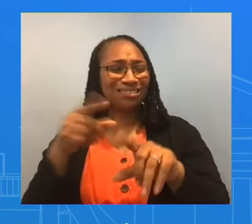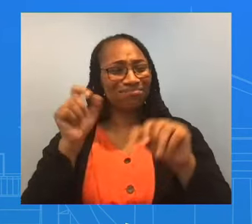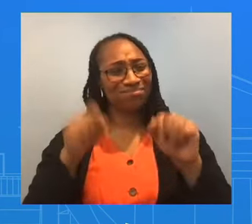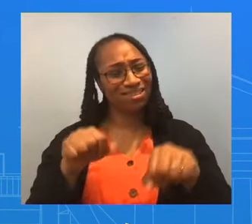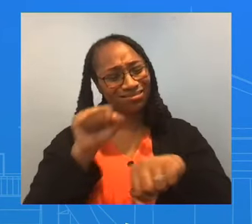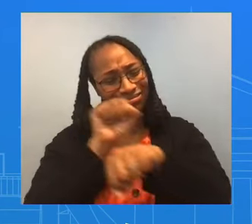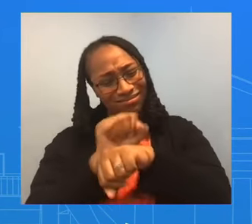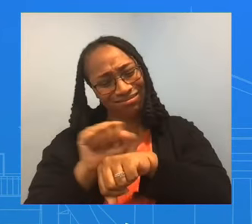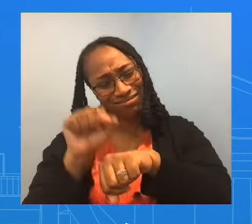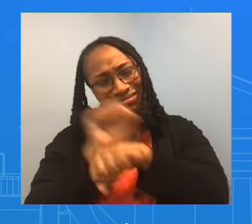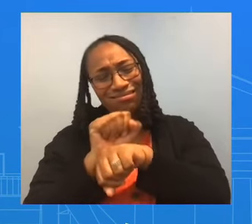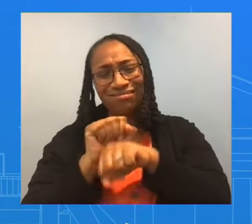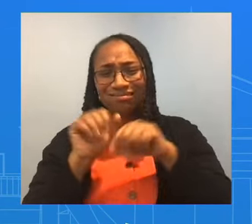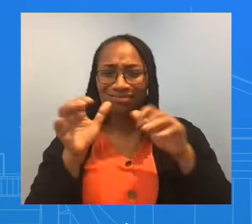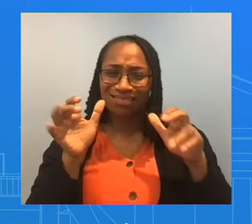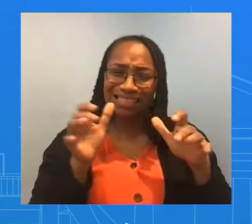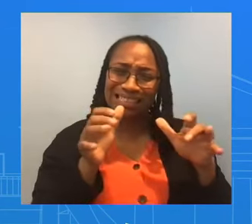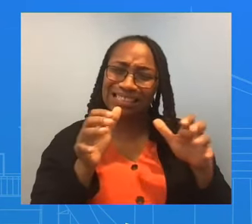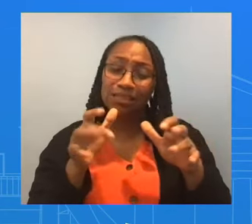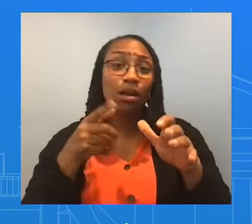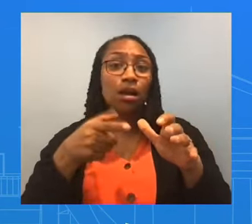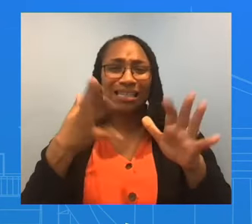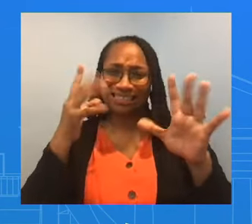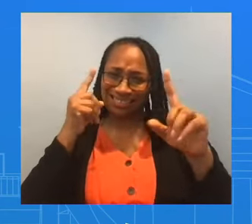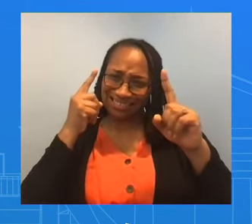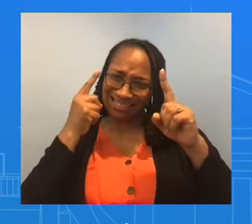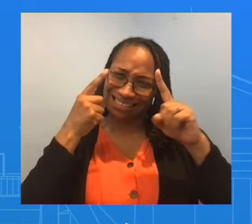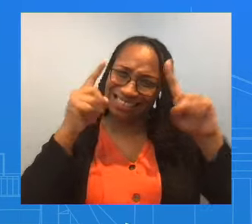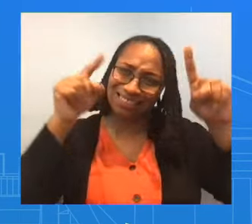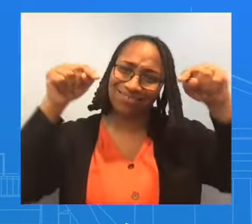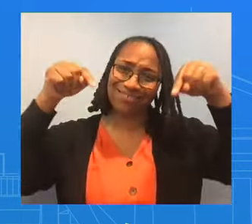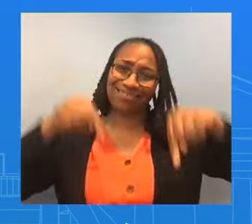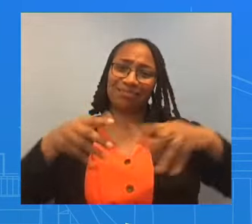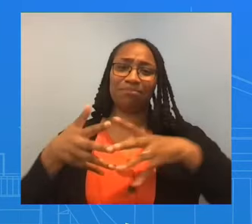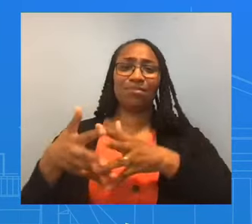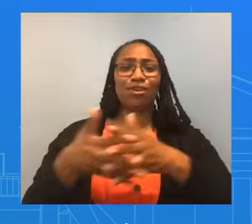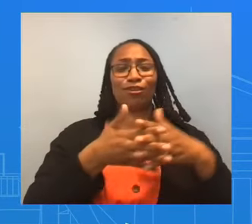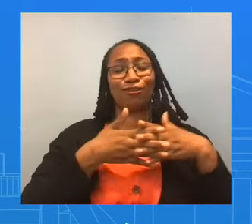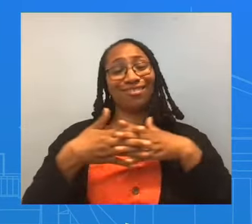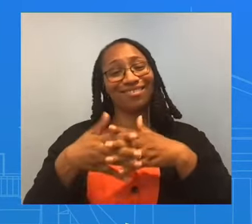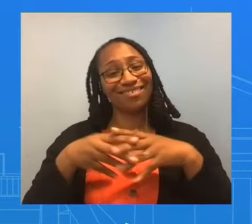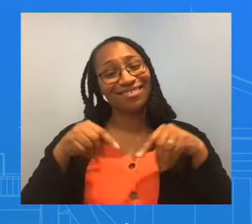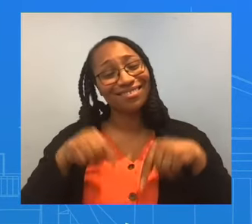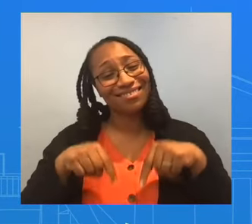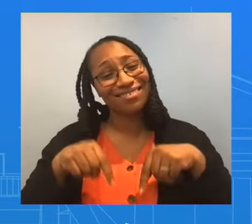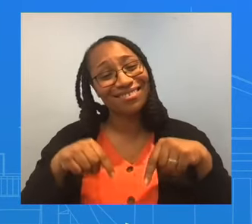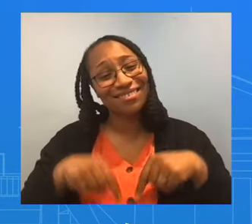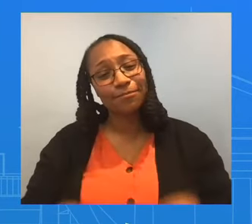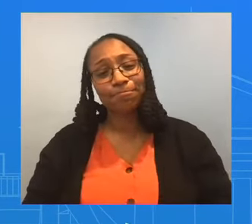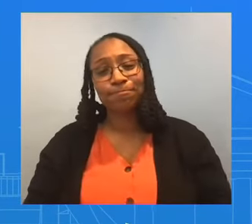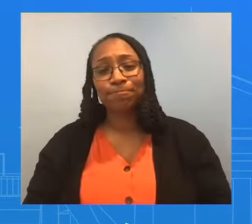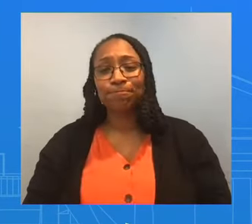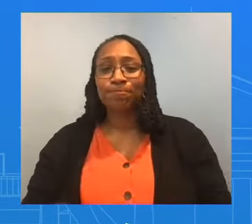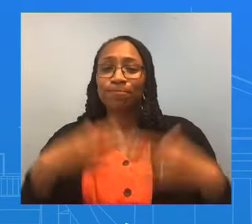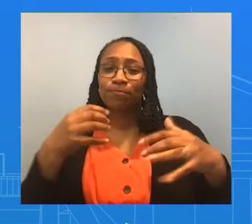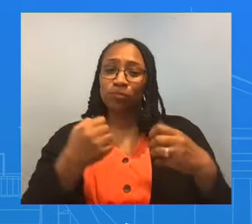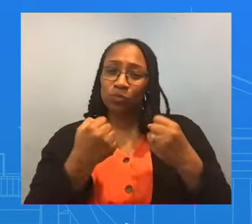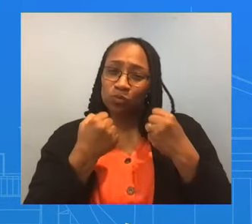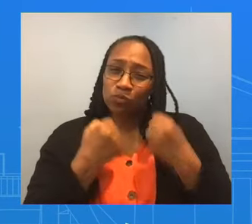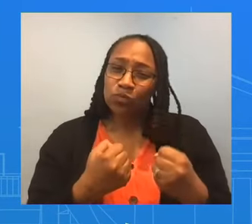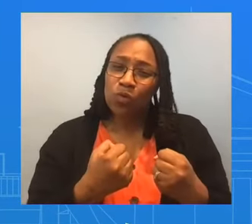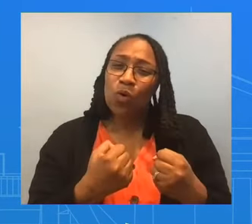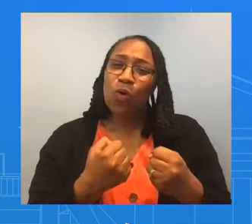the economy, continue to make sure that we're strengthening Medicare, Social Security. Those are the things that the president really wants to do, and he wants to do that in